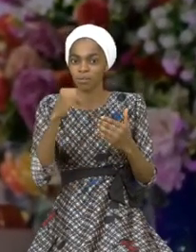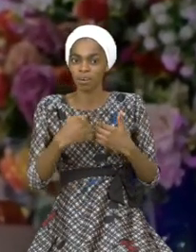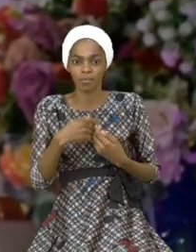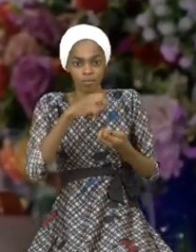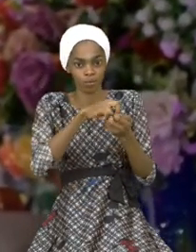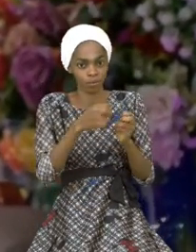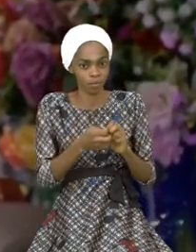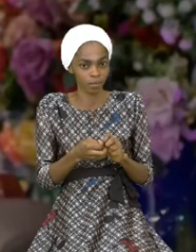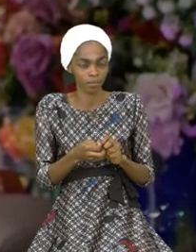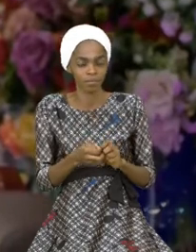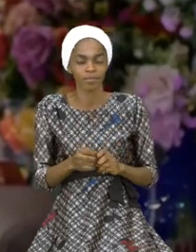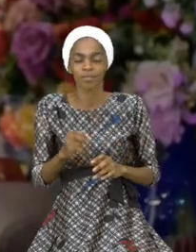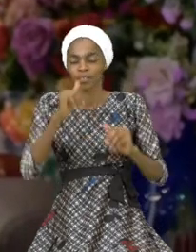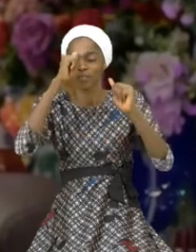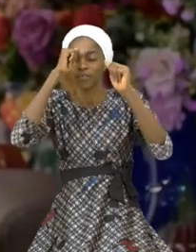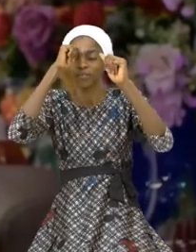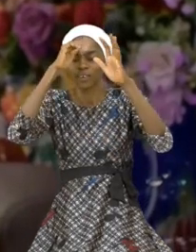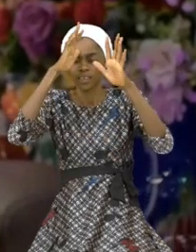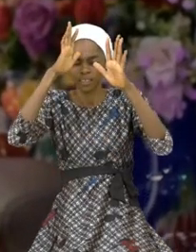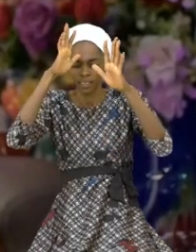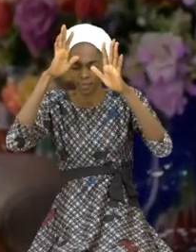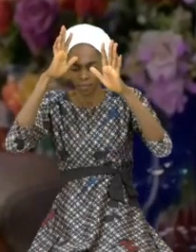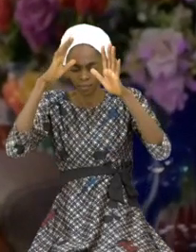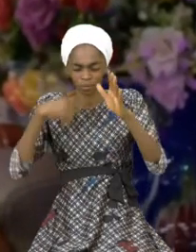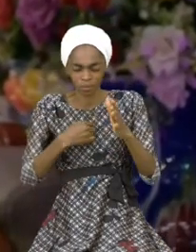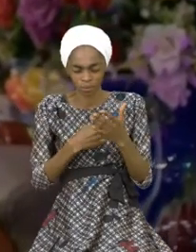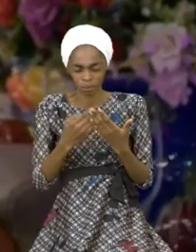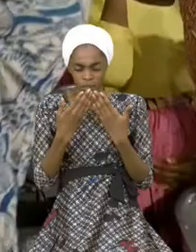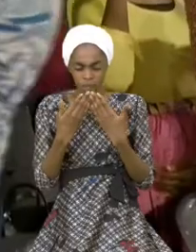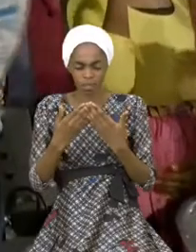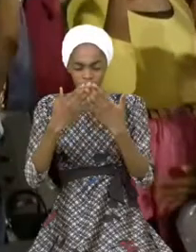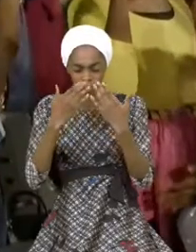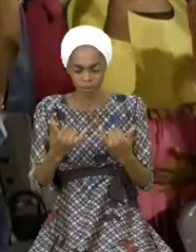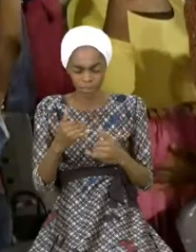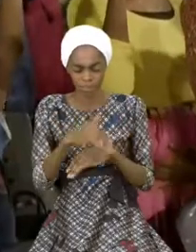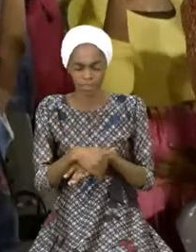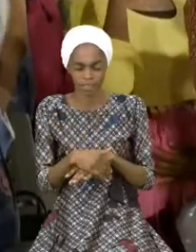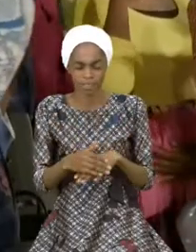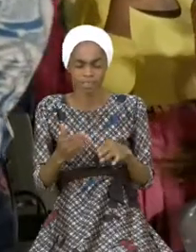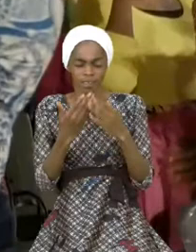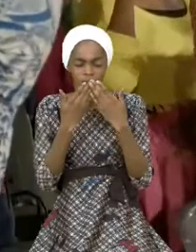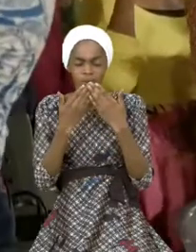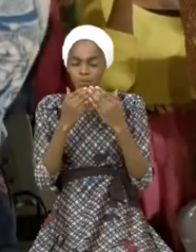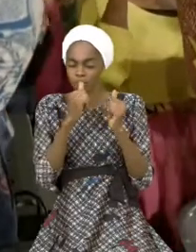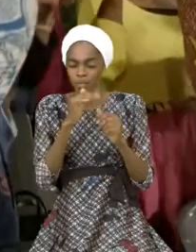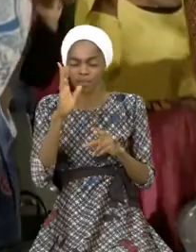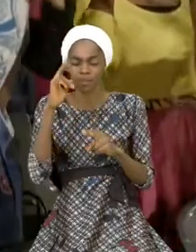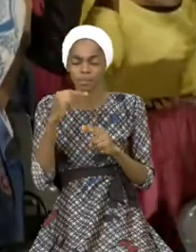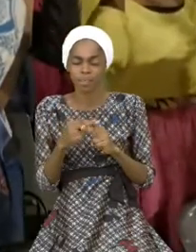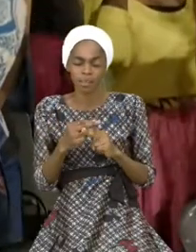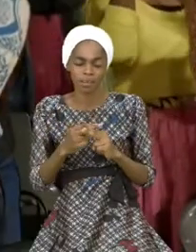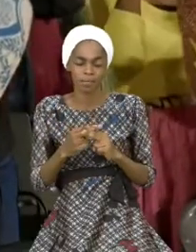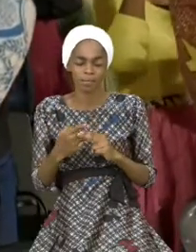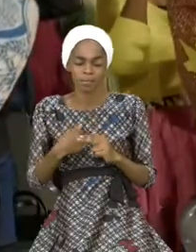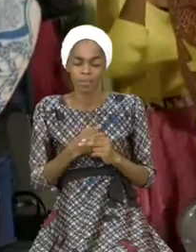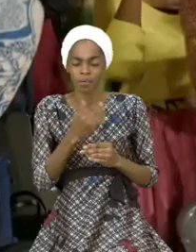is. Father, we thank you tonight. We bless your name. We